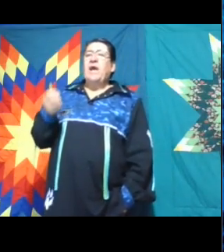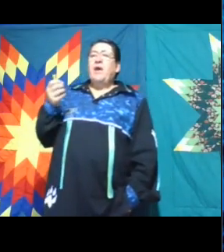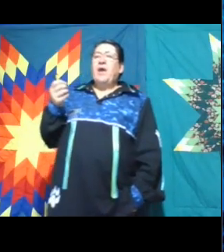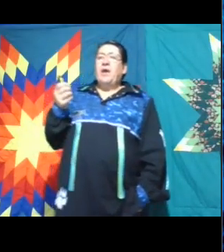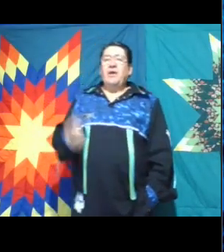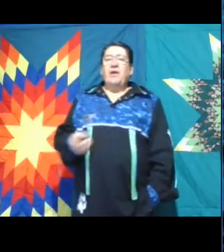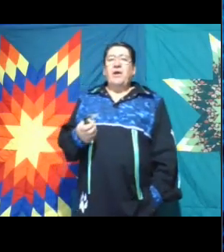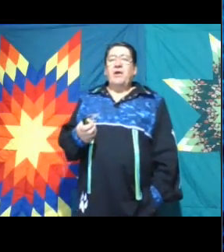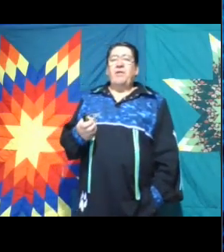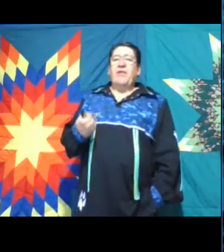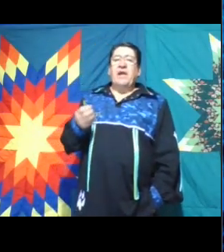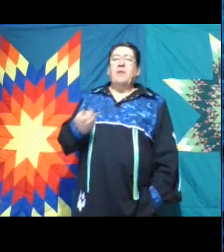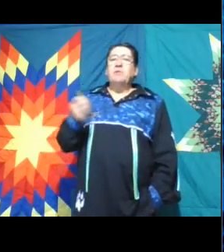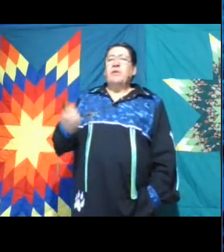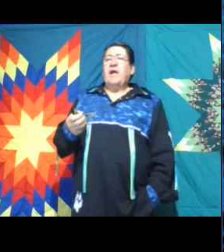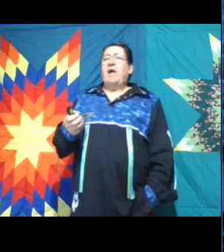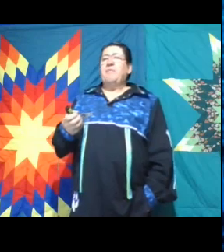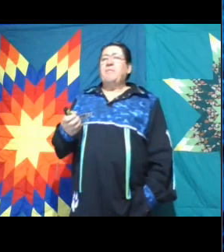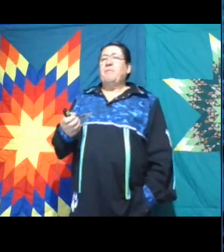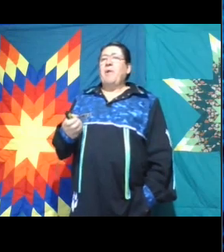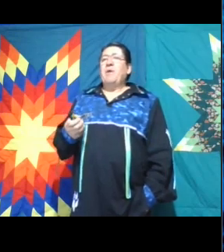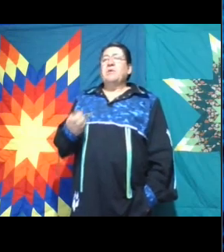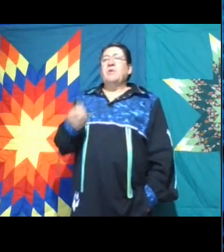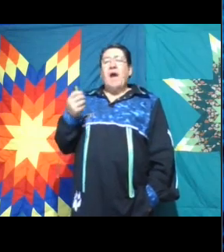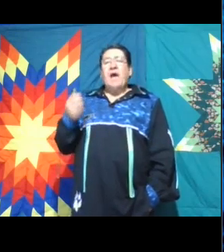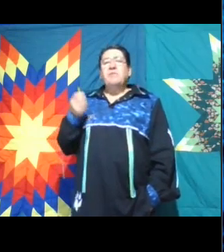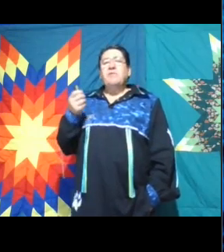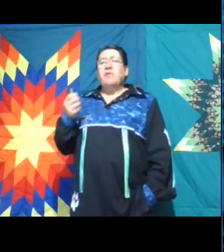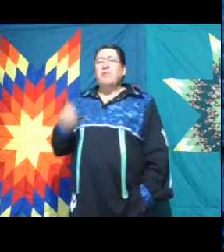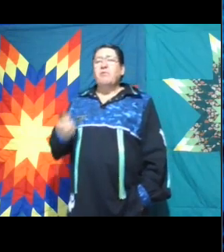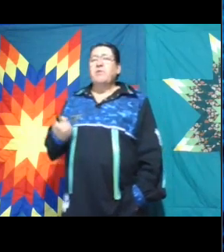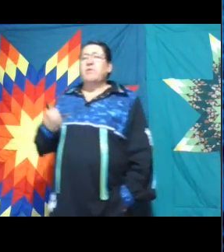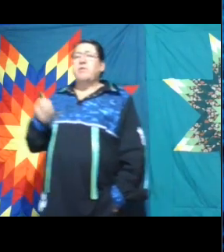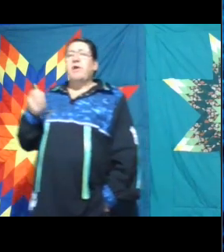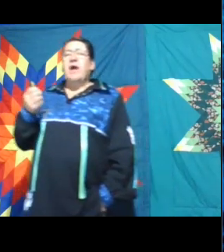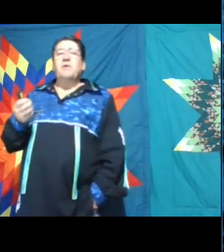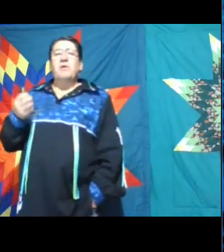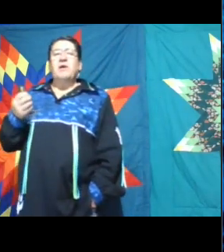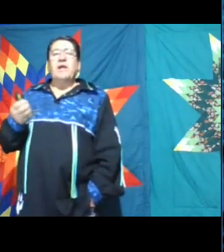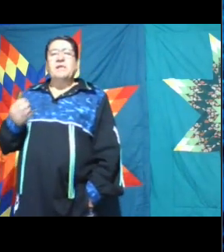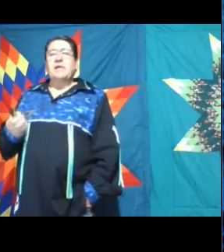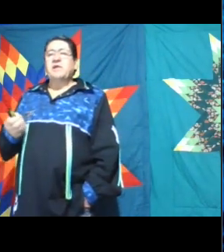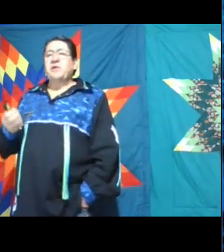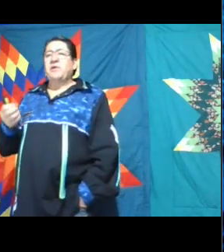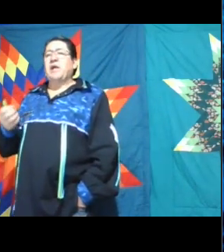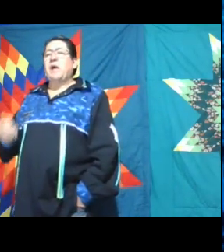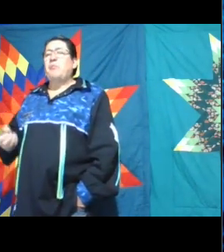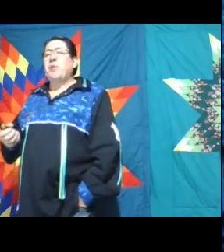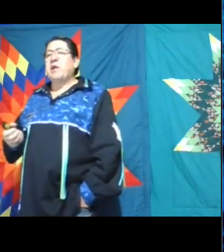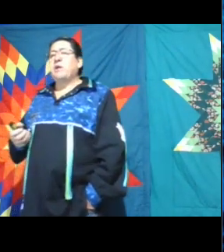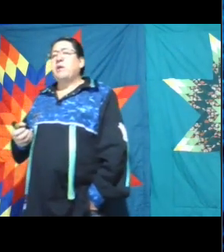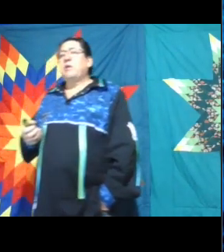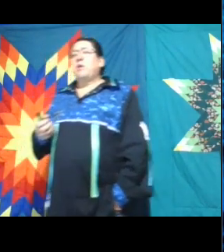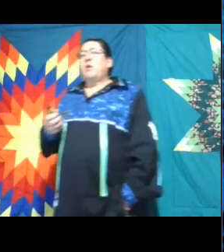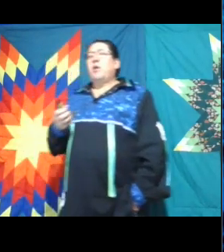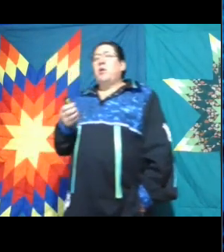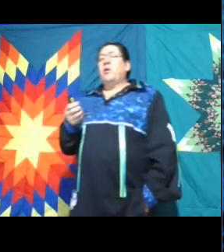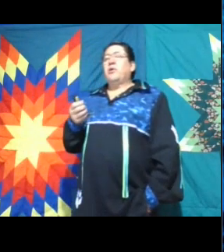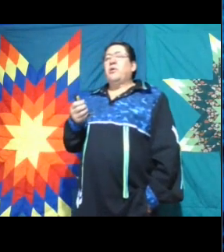familiarity that comes with that. So as a recruiter or as an organization or a company,